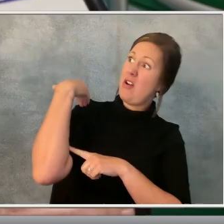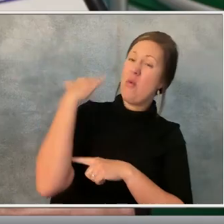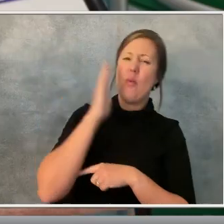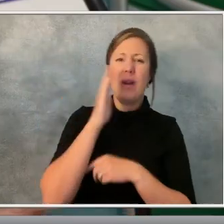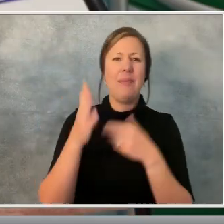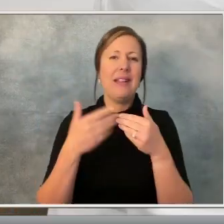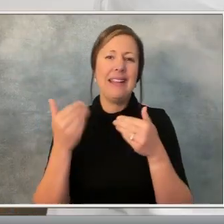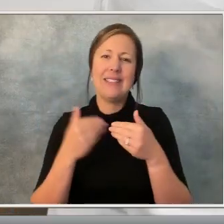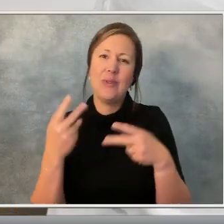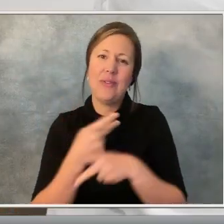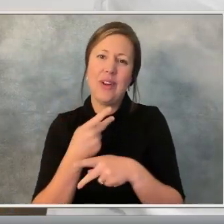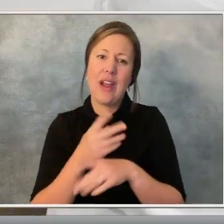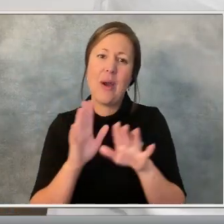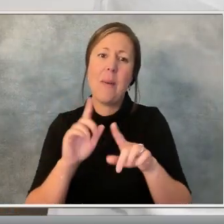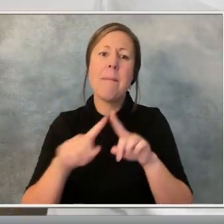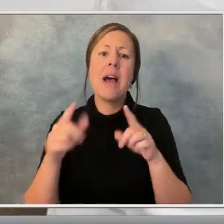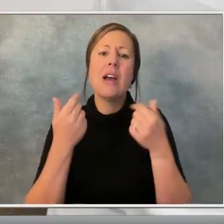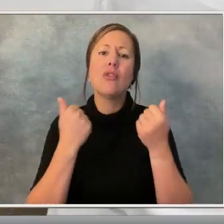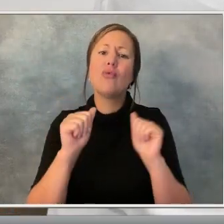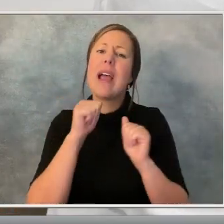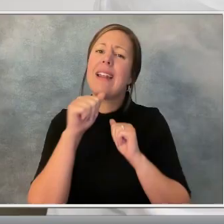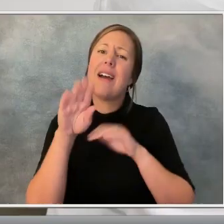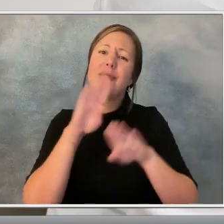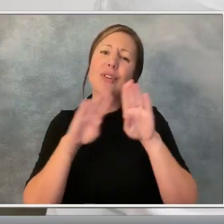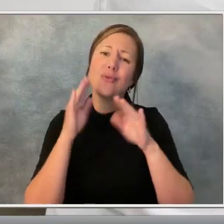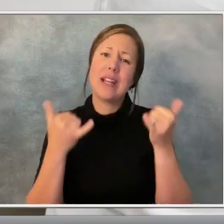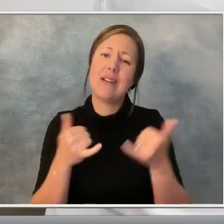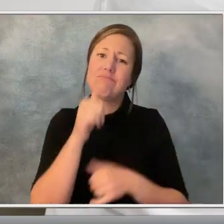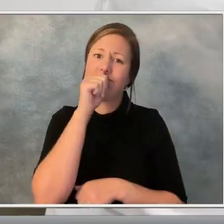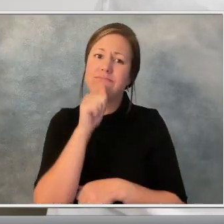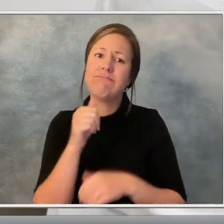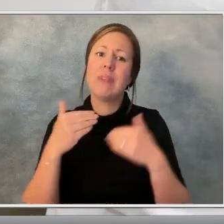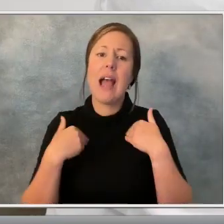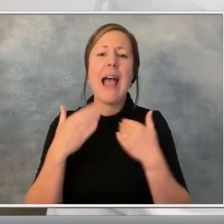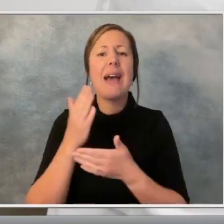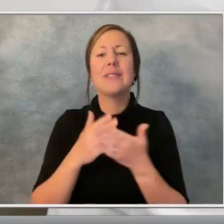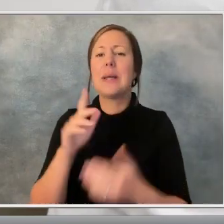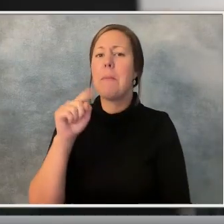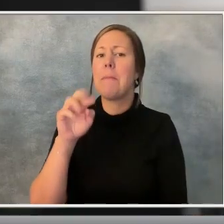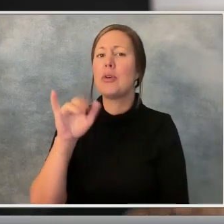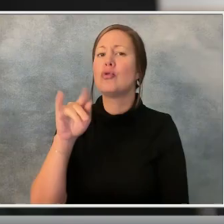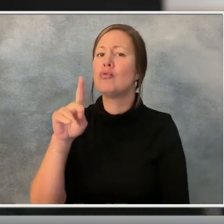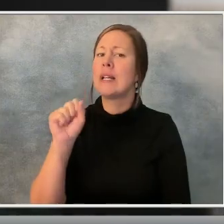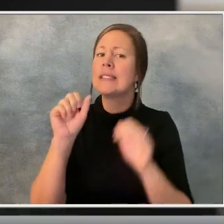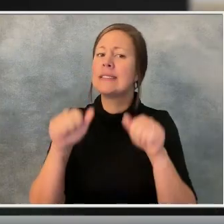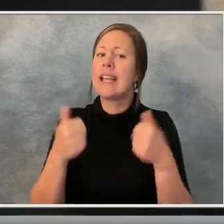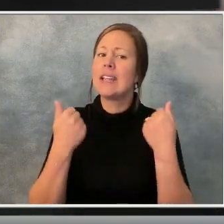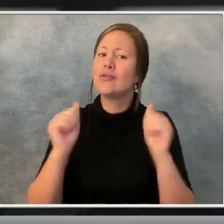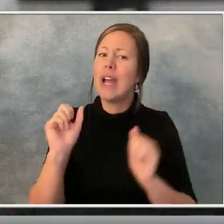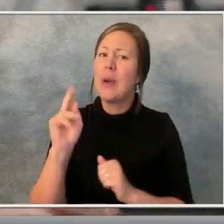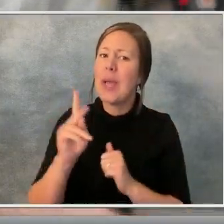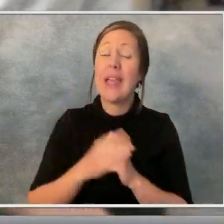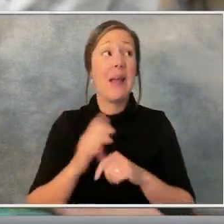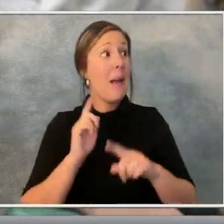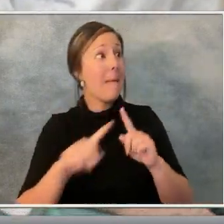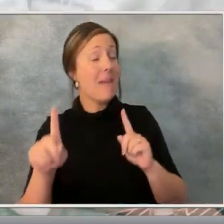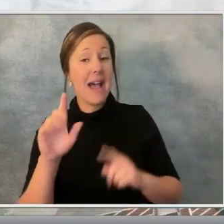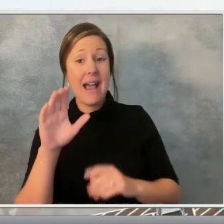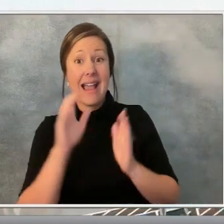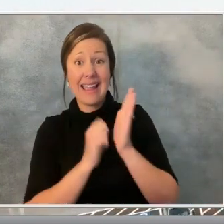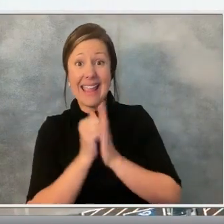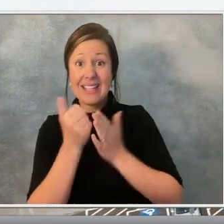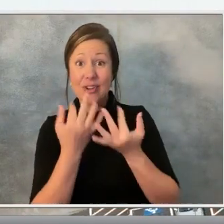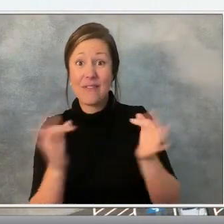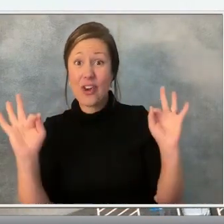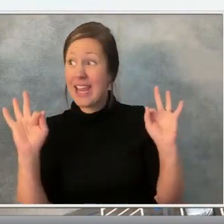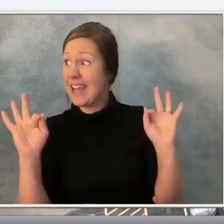frustrated right now, but hang in. I've got tricks up my sleeves. Okay, answer free. Yep. You've done a good job, man. Well, you did the hard part. Yeah, you did a